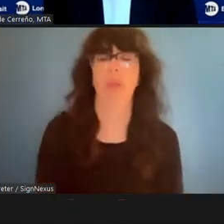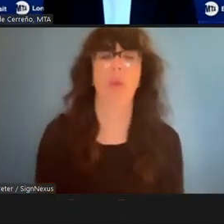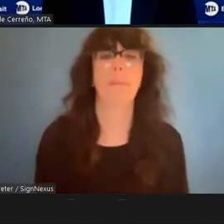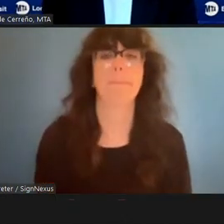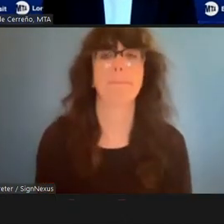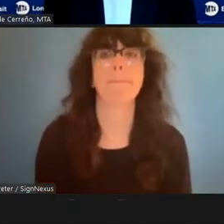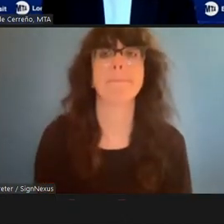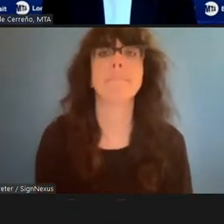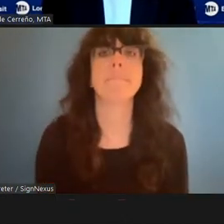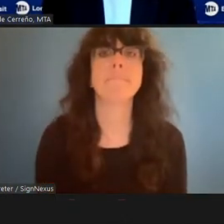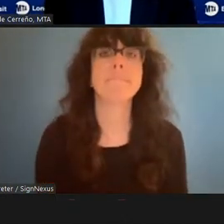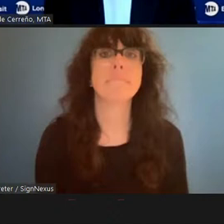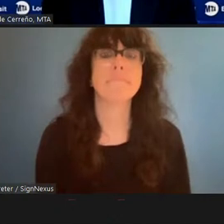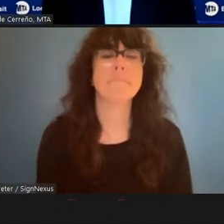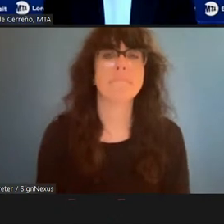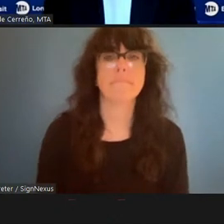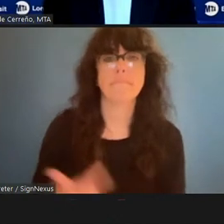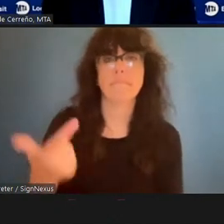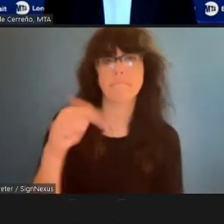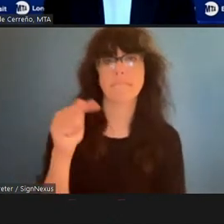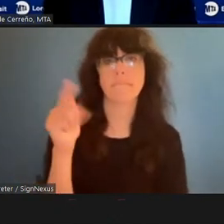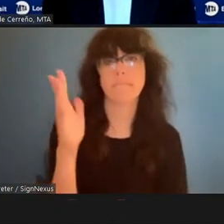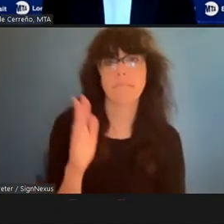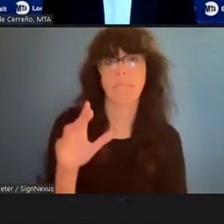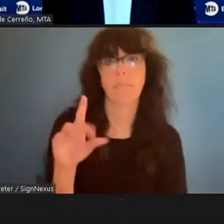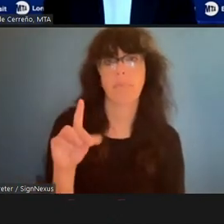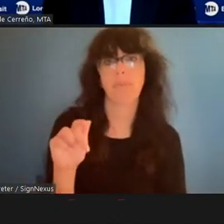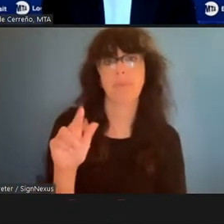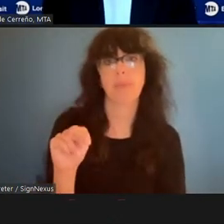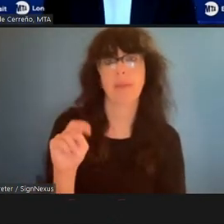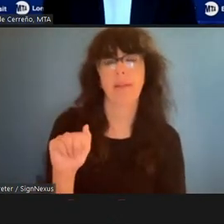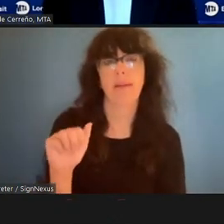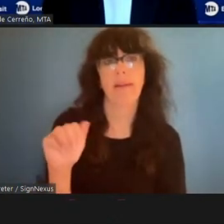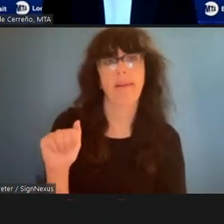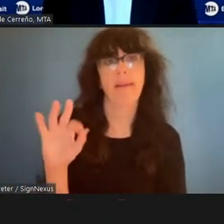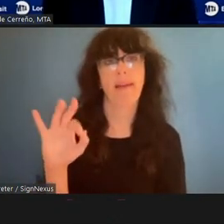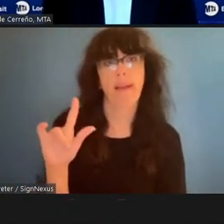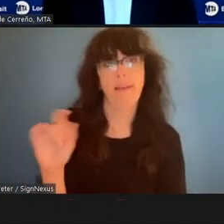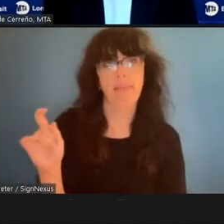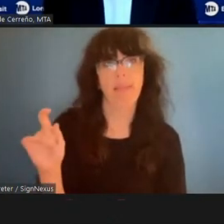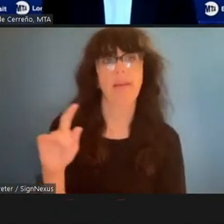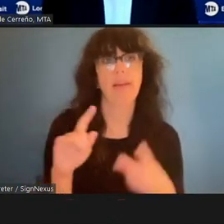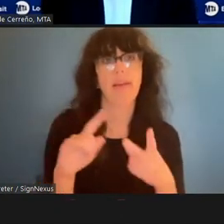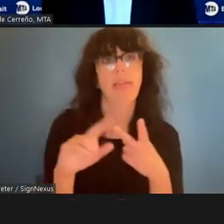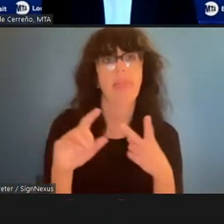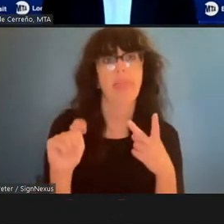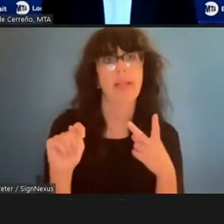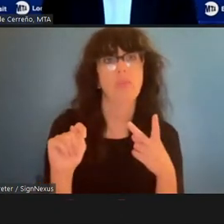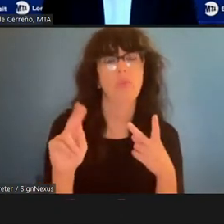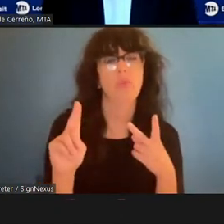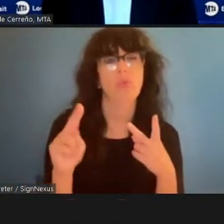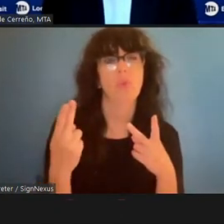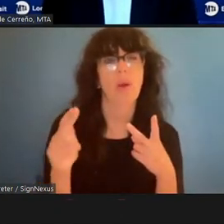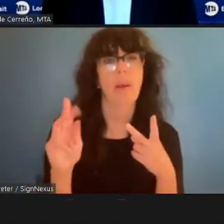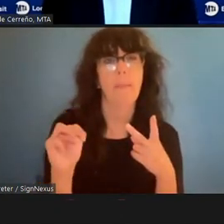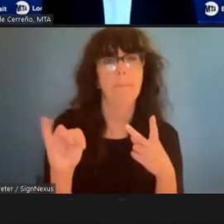you our next speaker is dana affleck followed by tuhami ben massoud